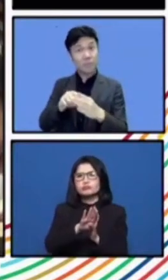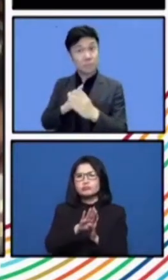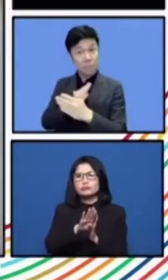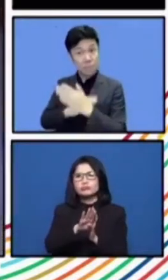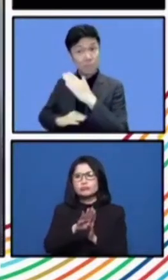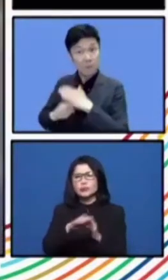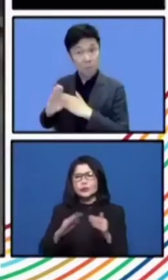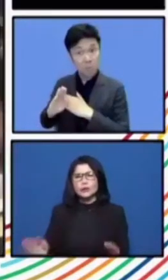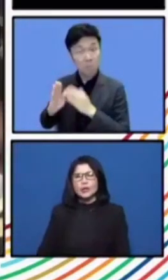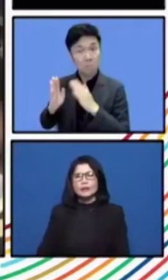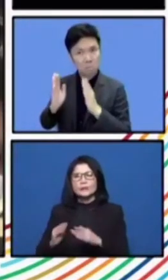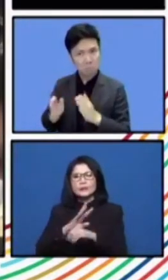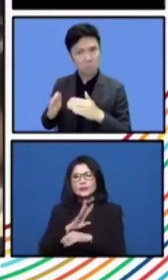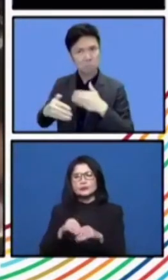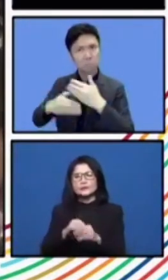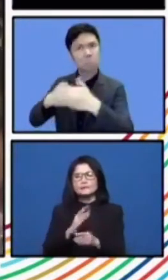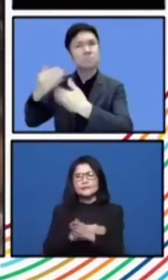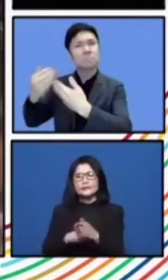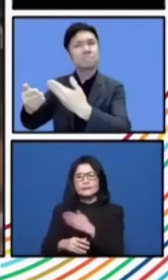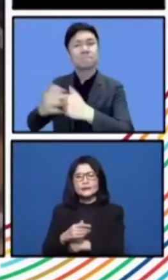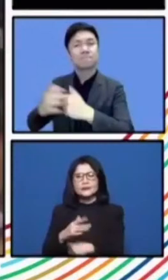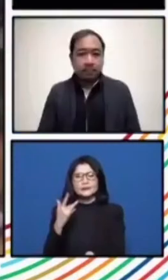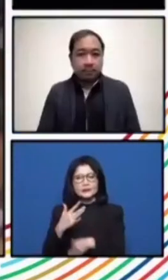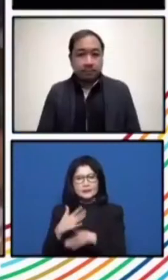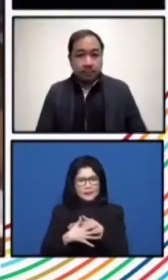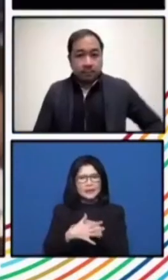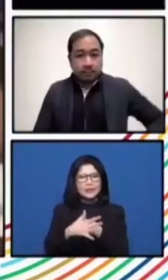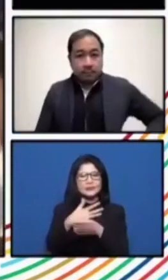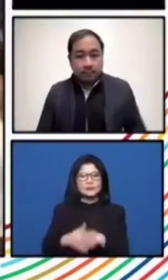despite setbacks thank you